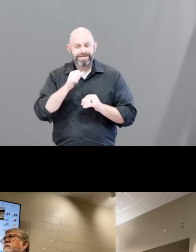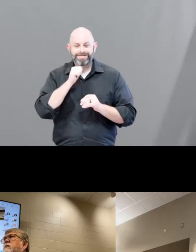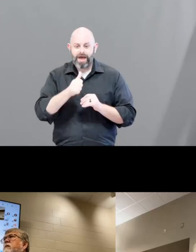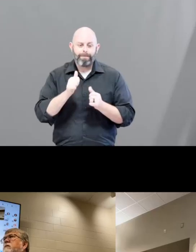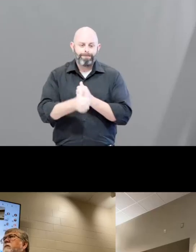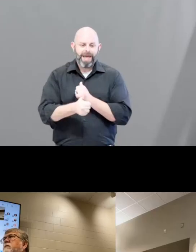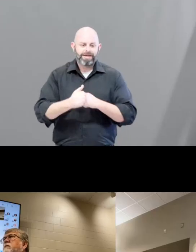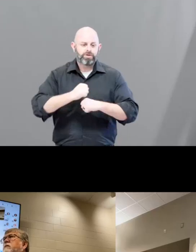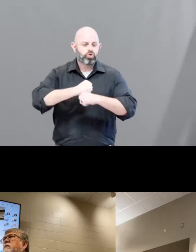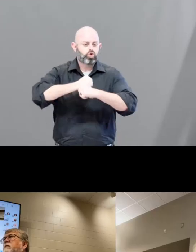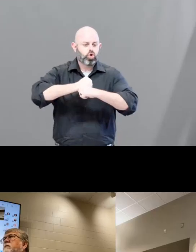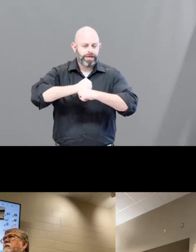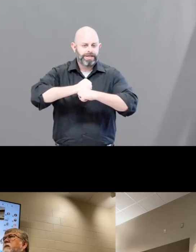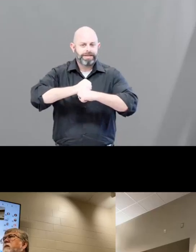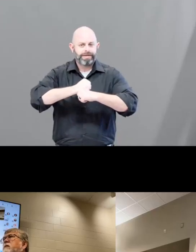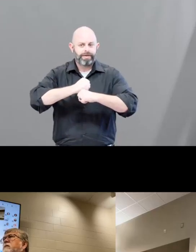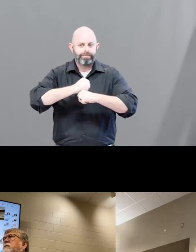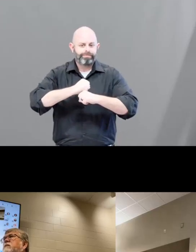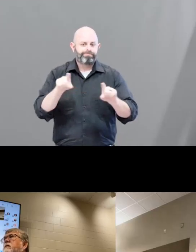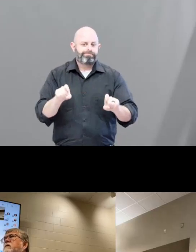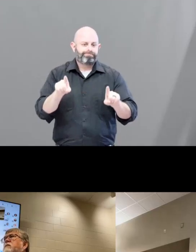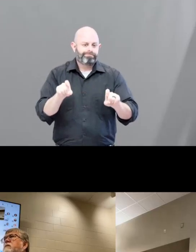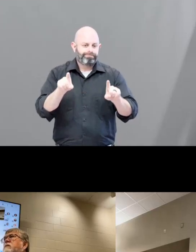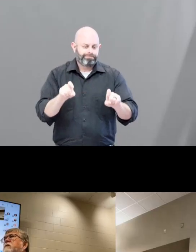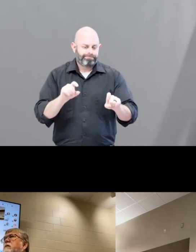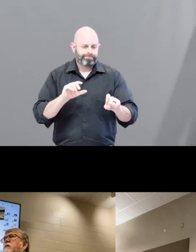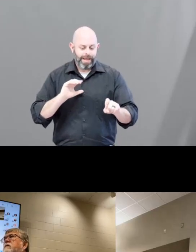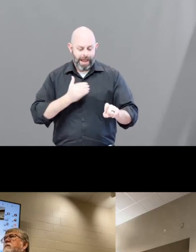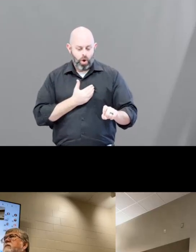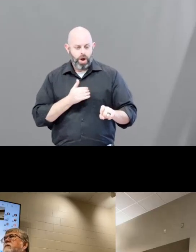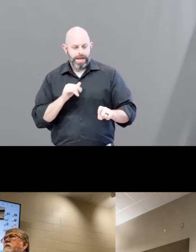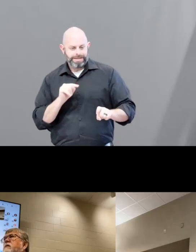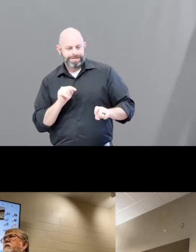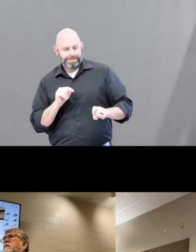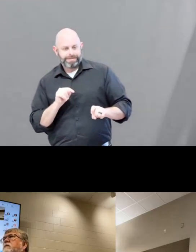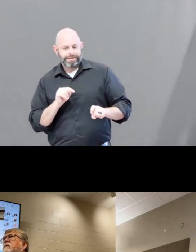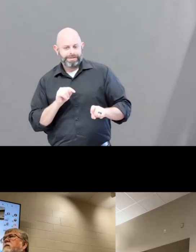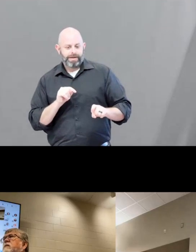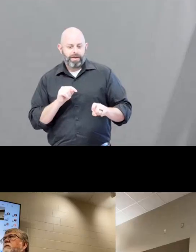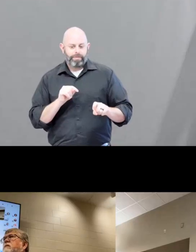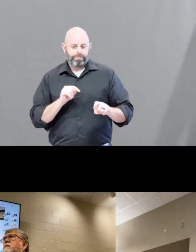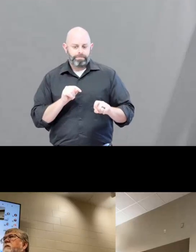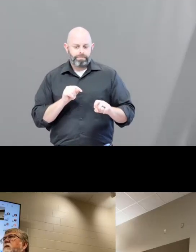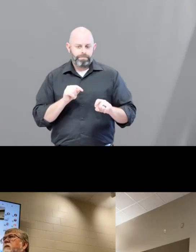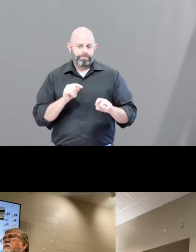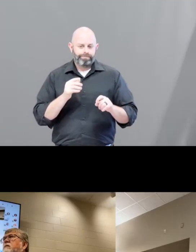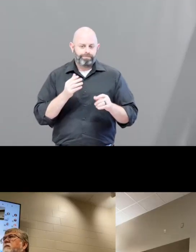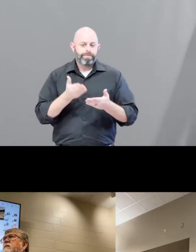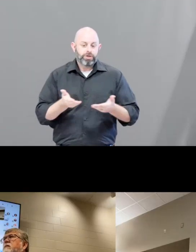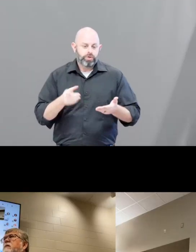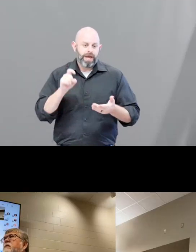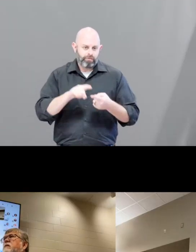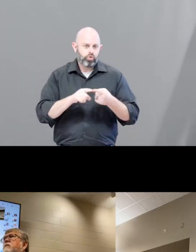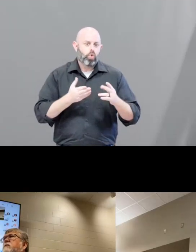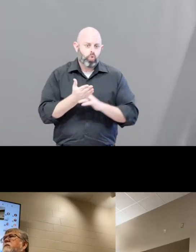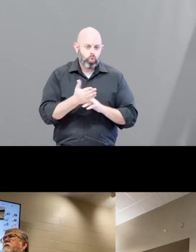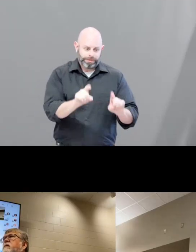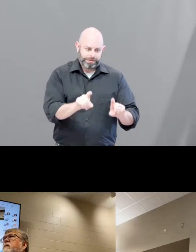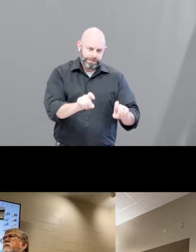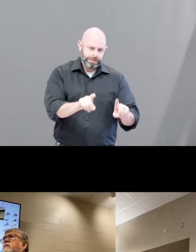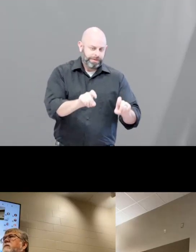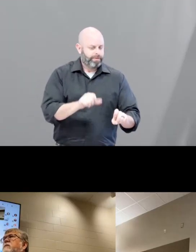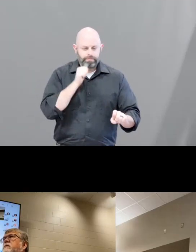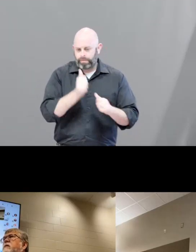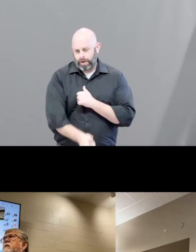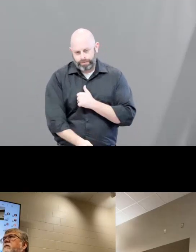passing the security process that our IT materials have to go through. And